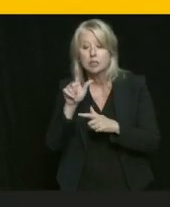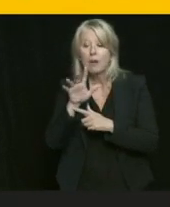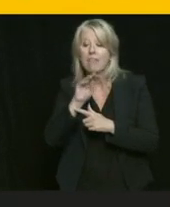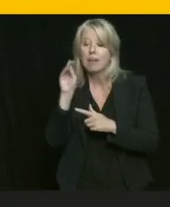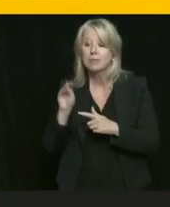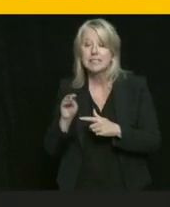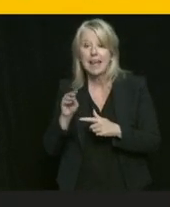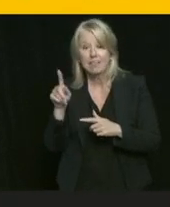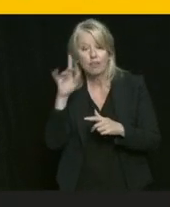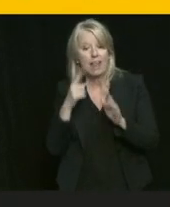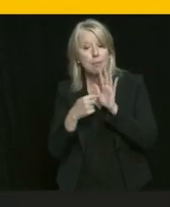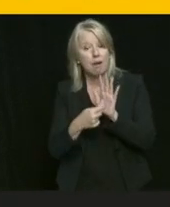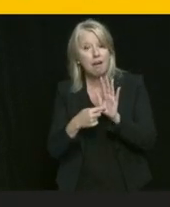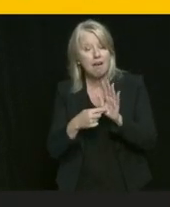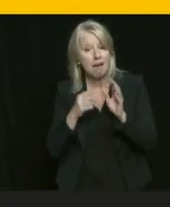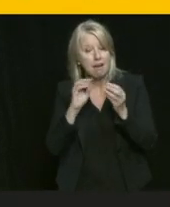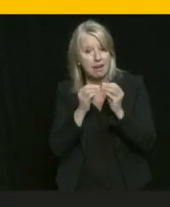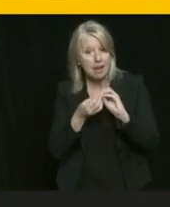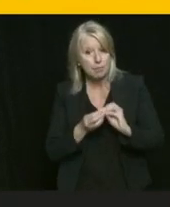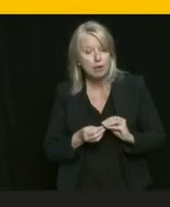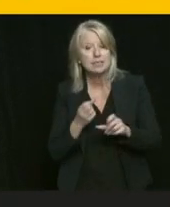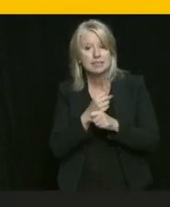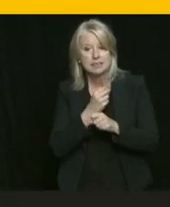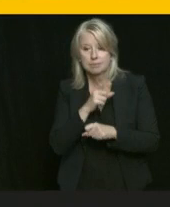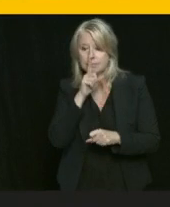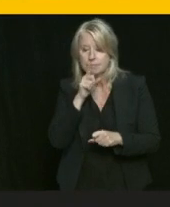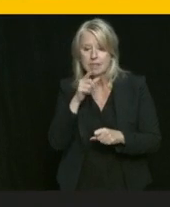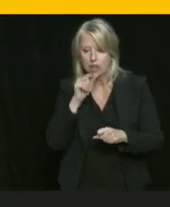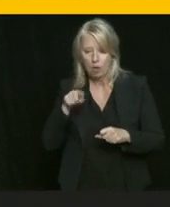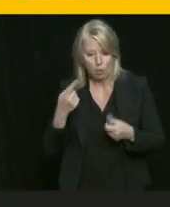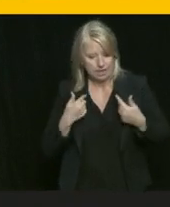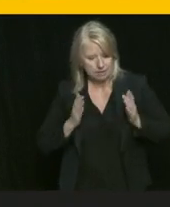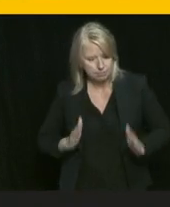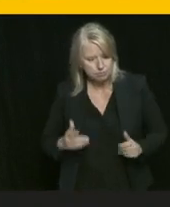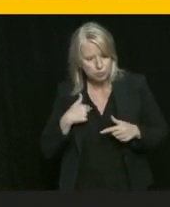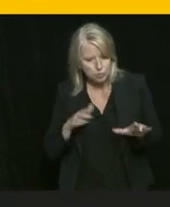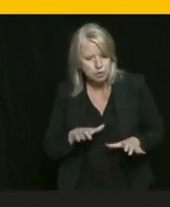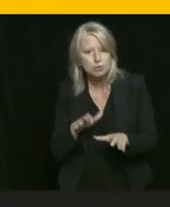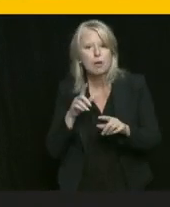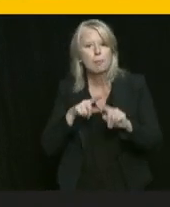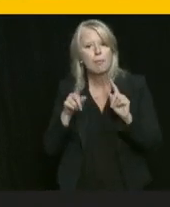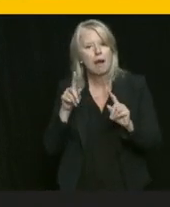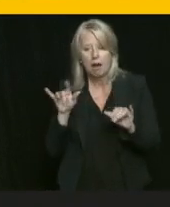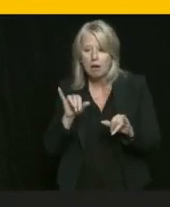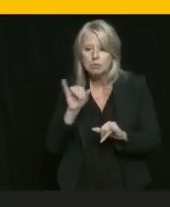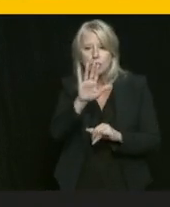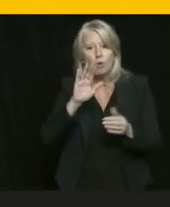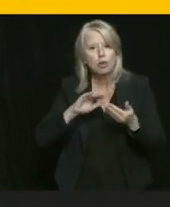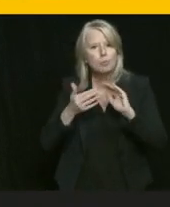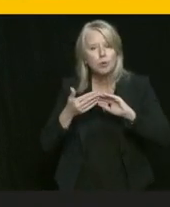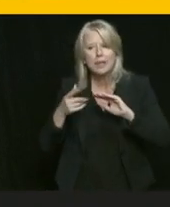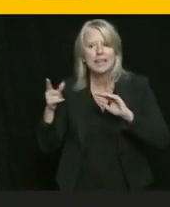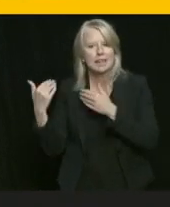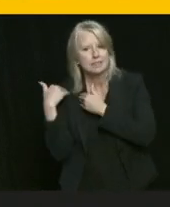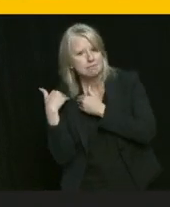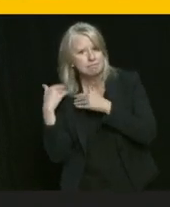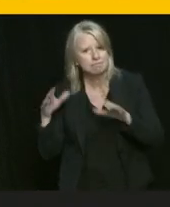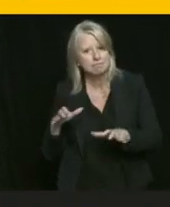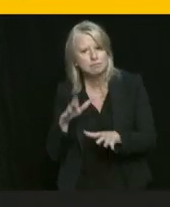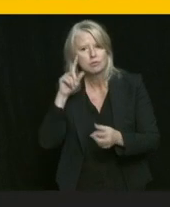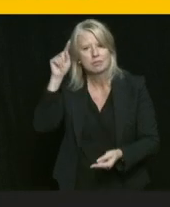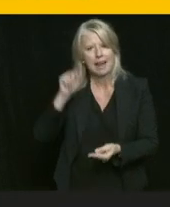scenario includes not just the personal measures, but also what your community might be doing to reduce